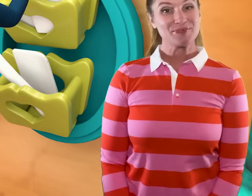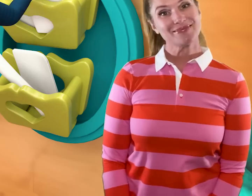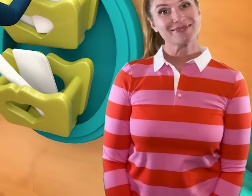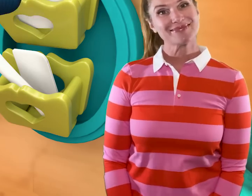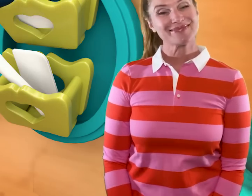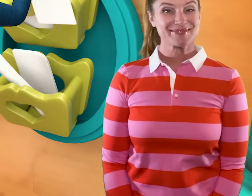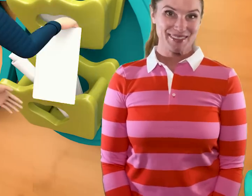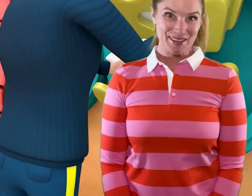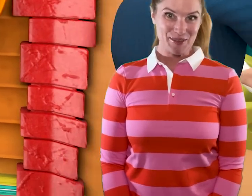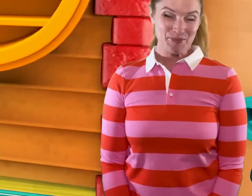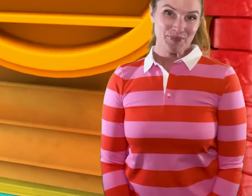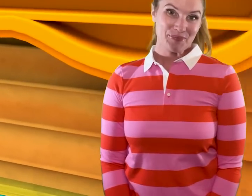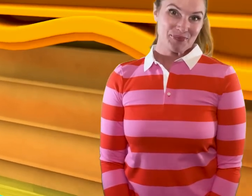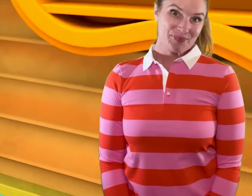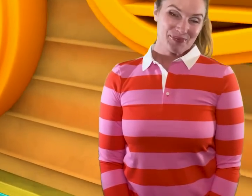bear